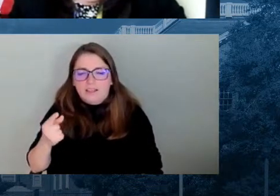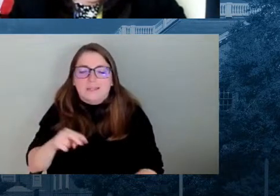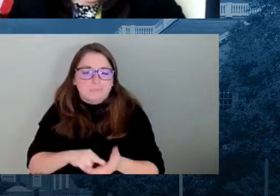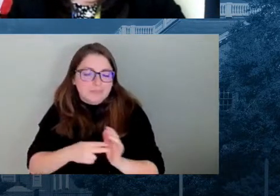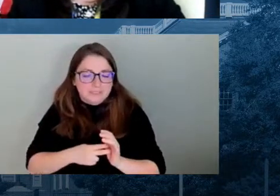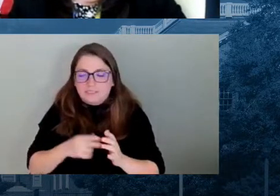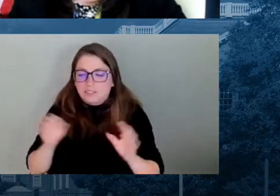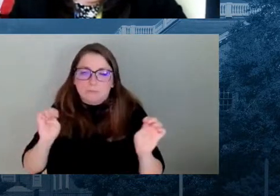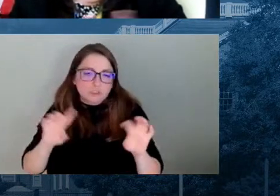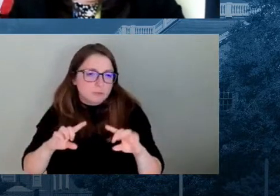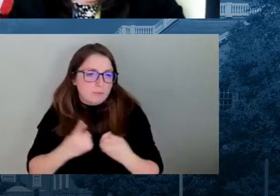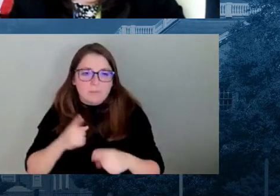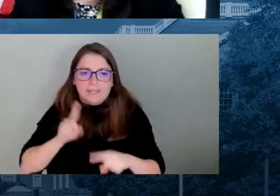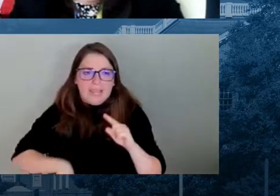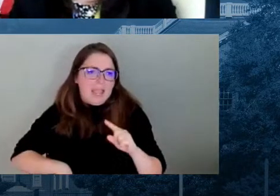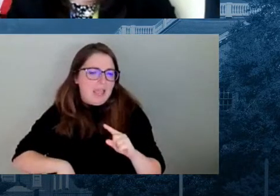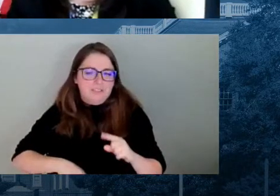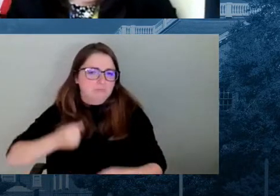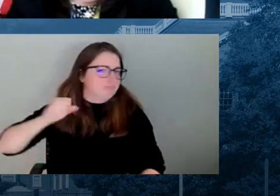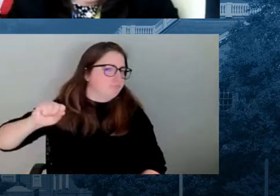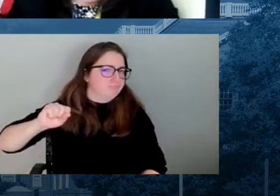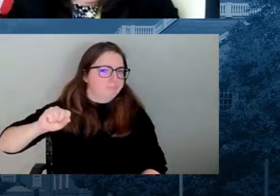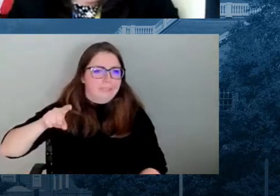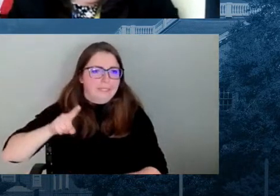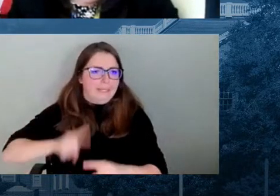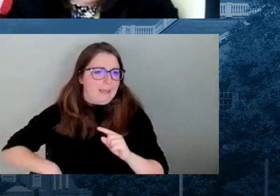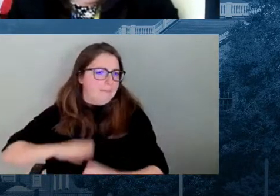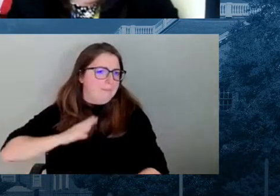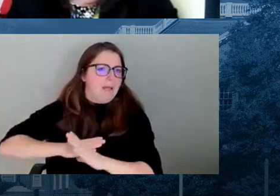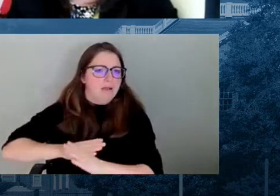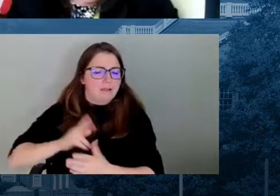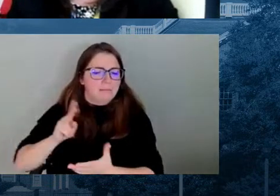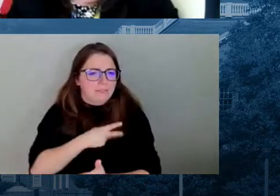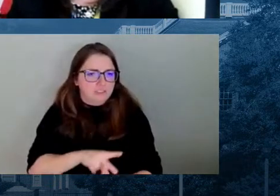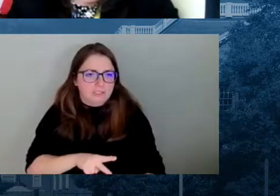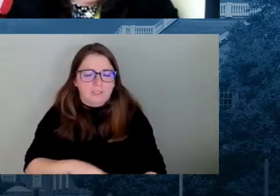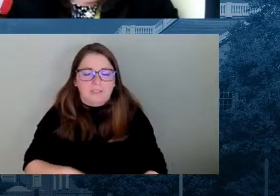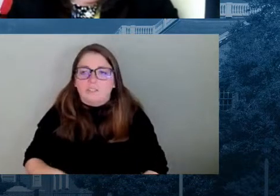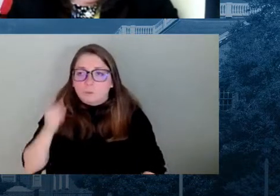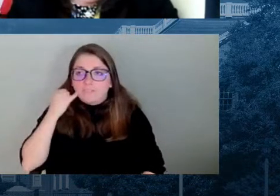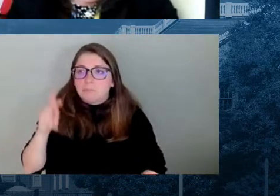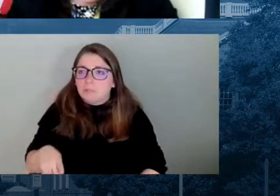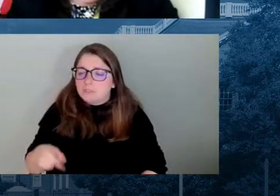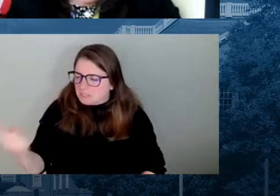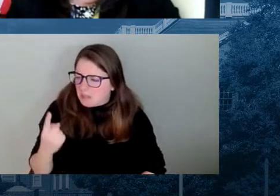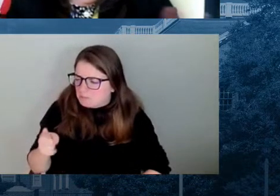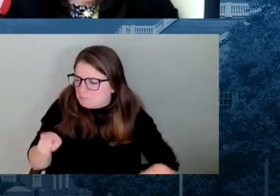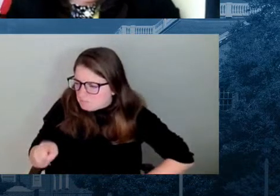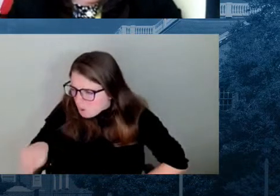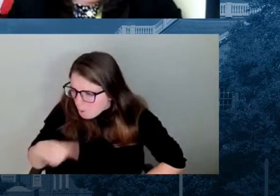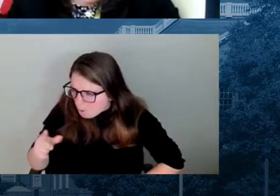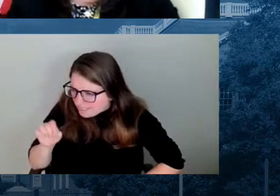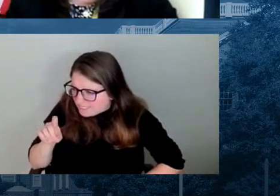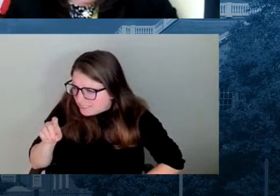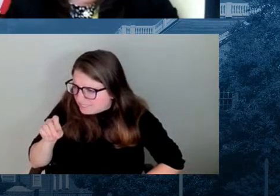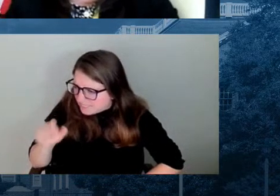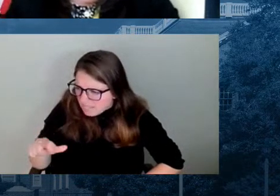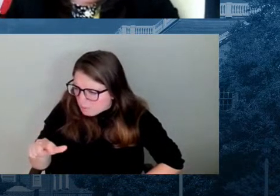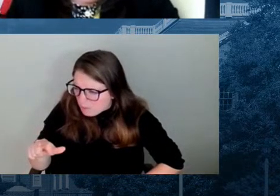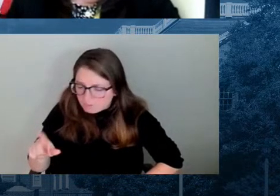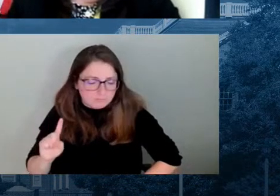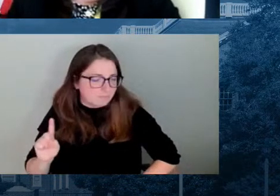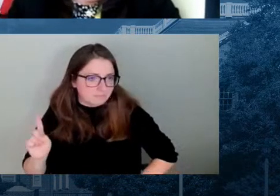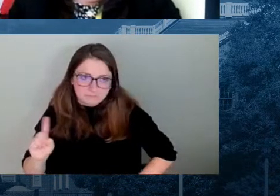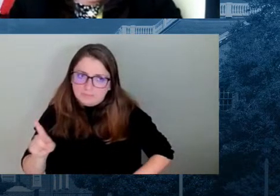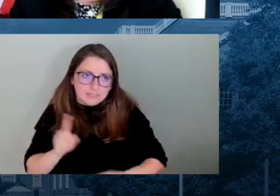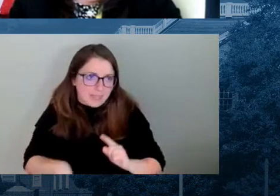be illegal for hospitals to screen out or to only focus on Delawareans. They have to treat anybody who comes in medical